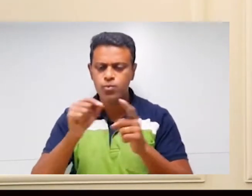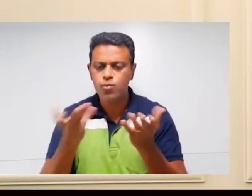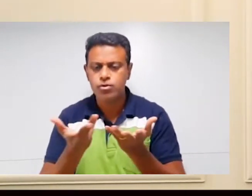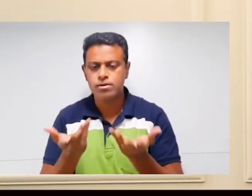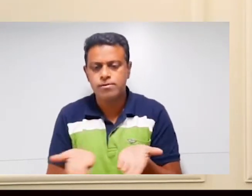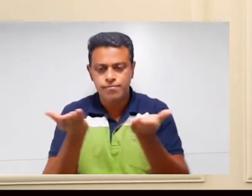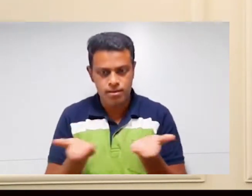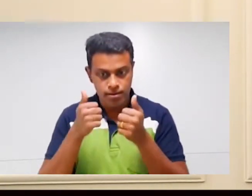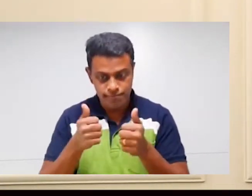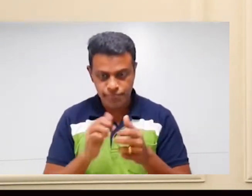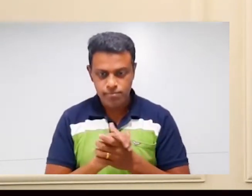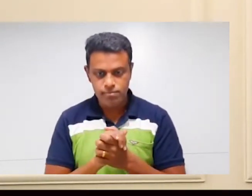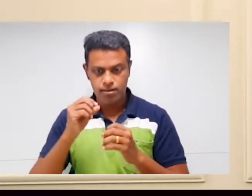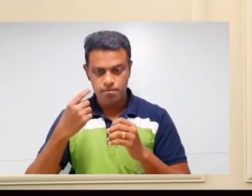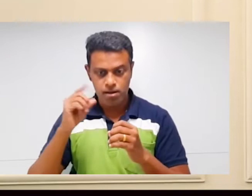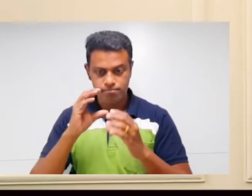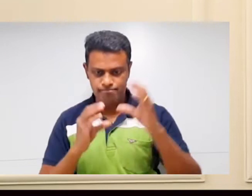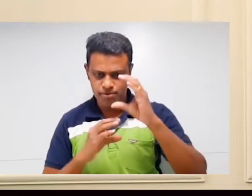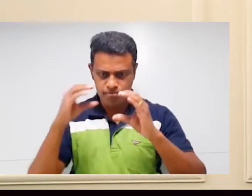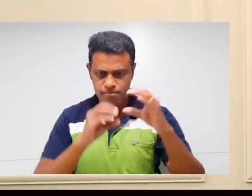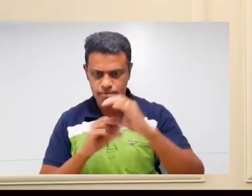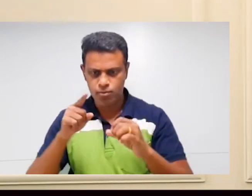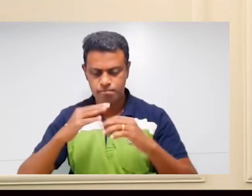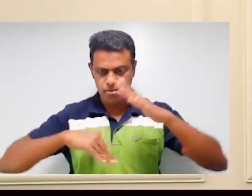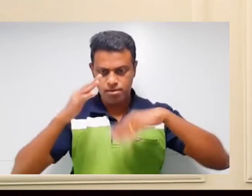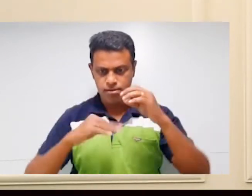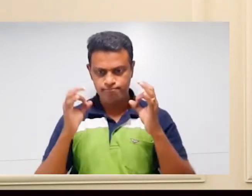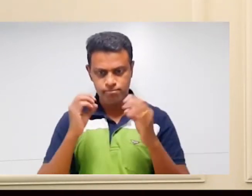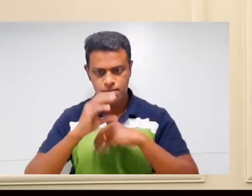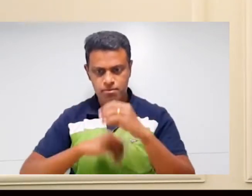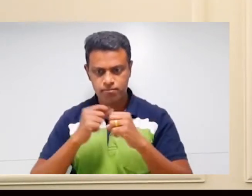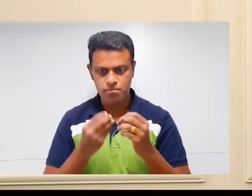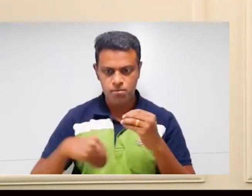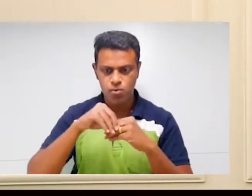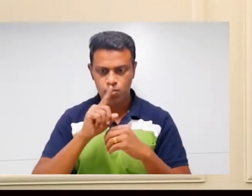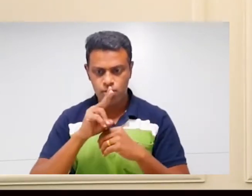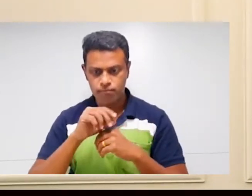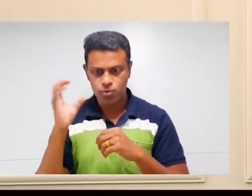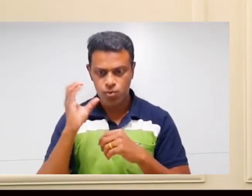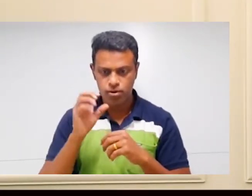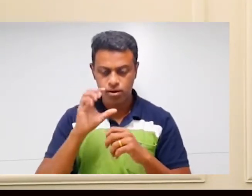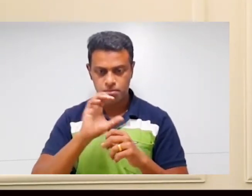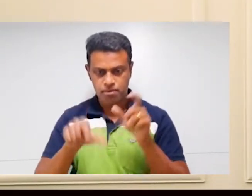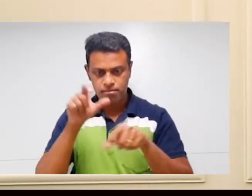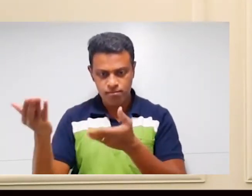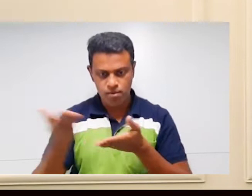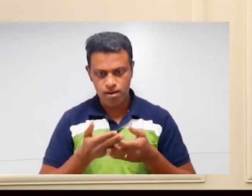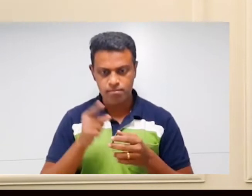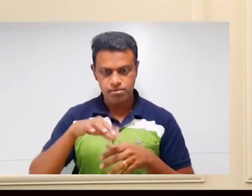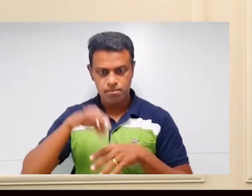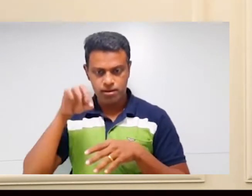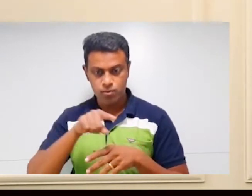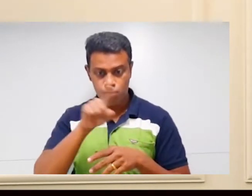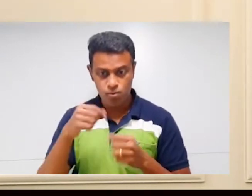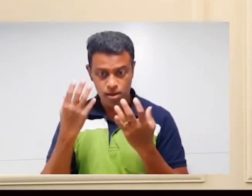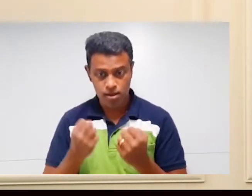organization which has more than 12 crore customers, which means that one in every four households of India has a Alliance policy. You know, if you go to any place to have a cup